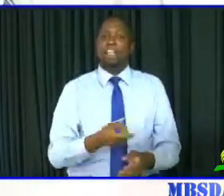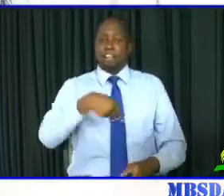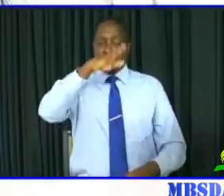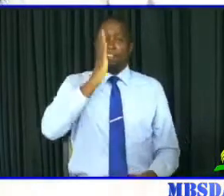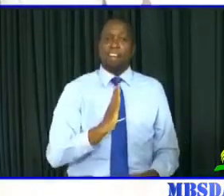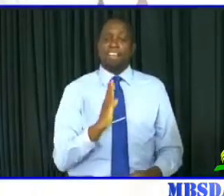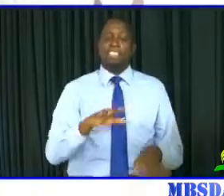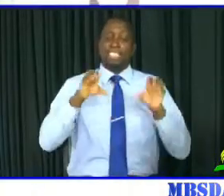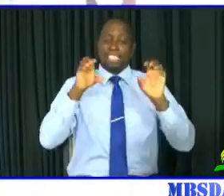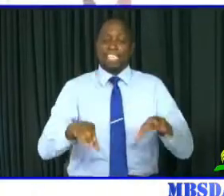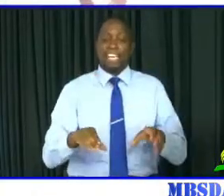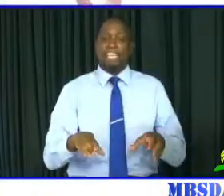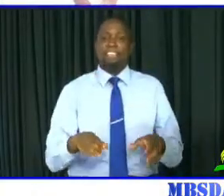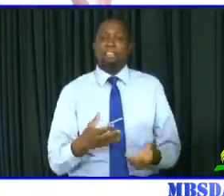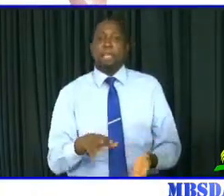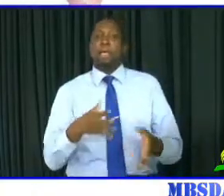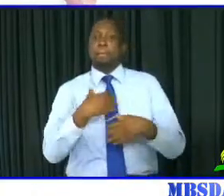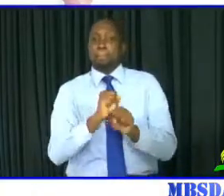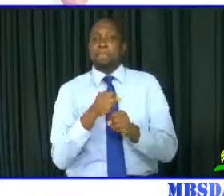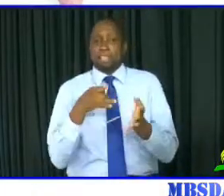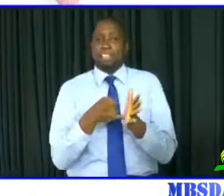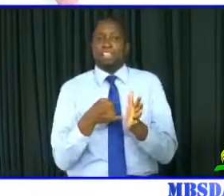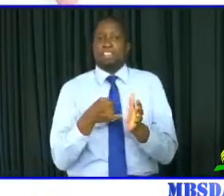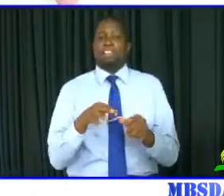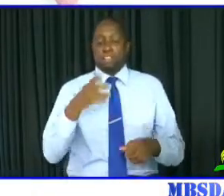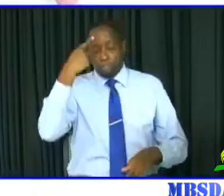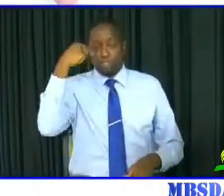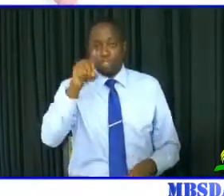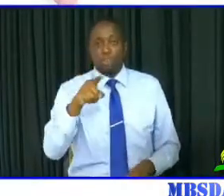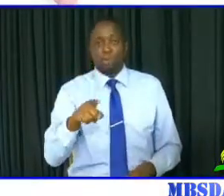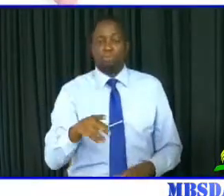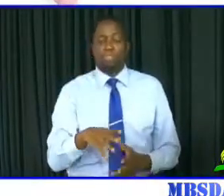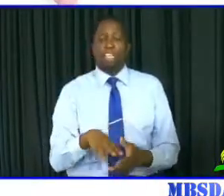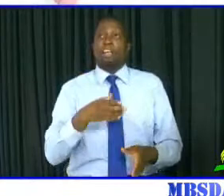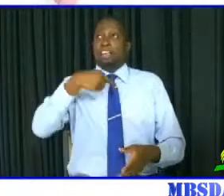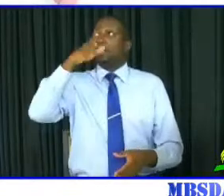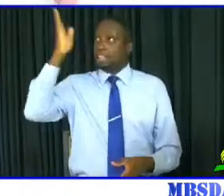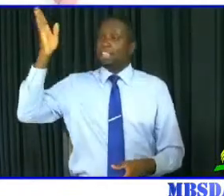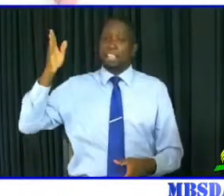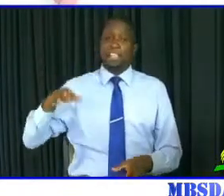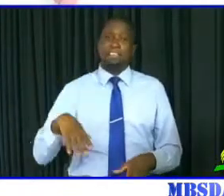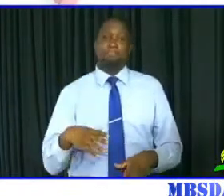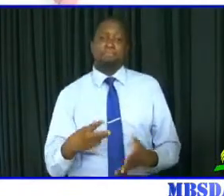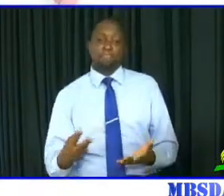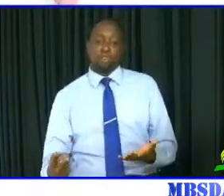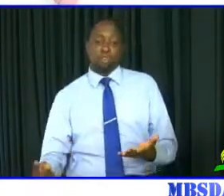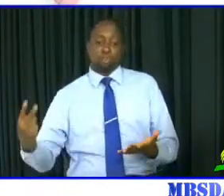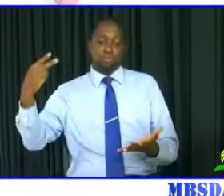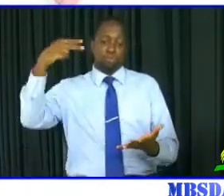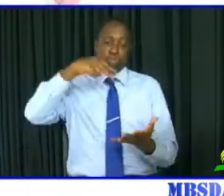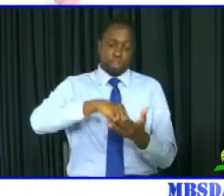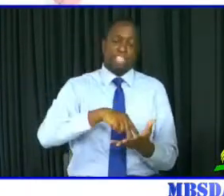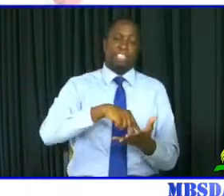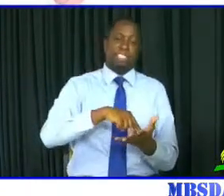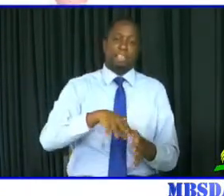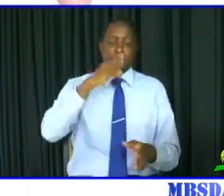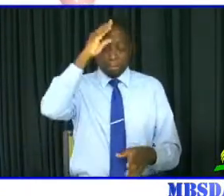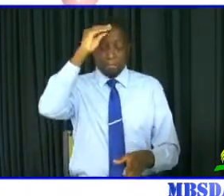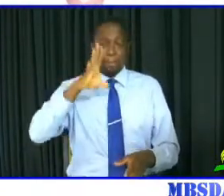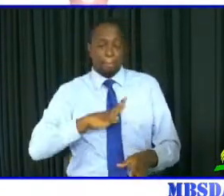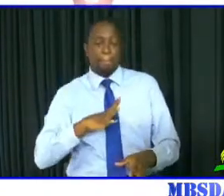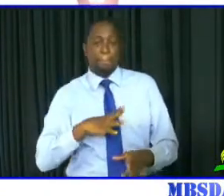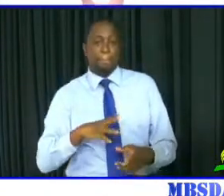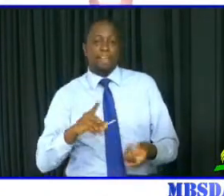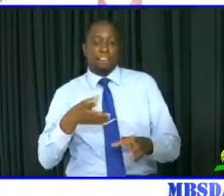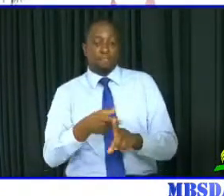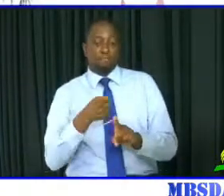have caused Lazarus to come from death to life, God can do anything for you. It doesn't matter what your need